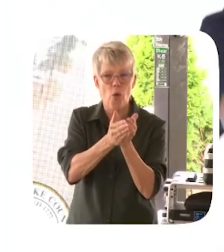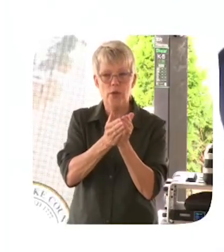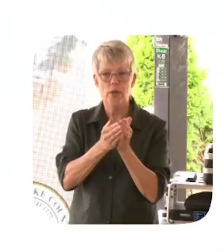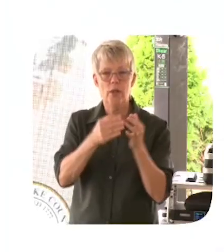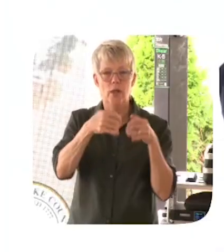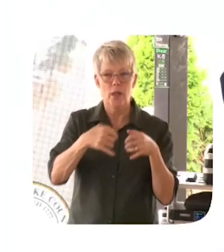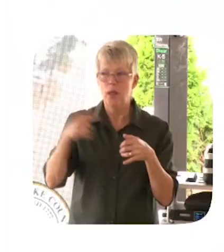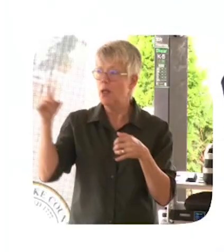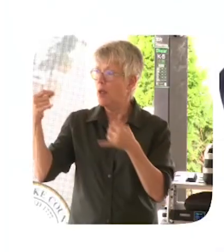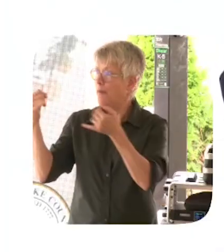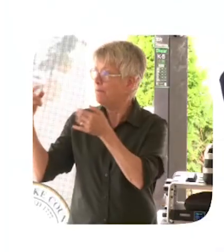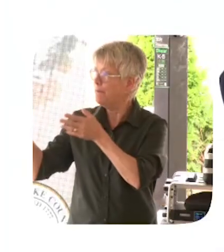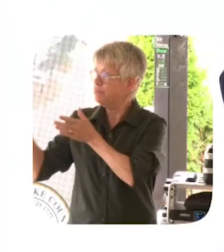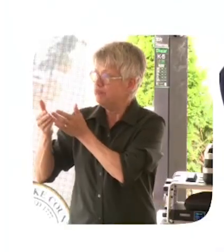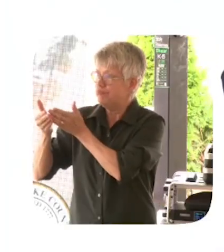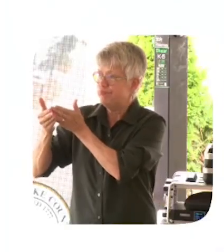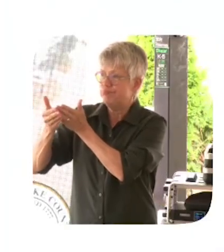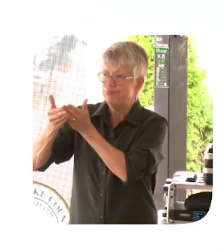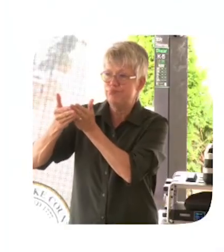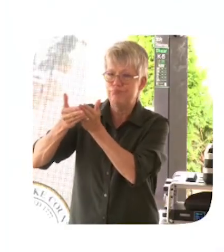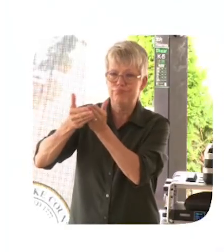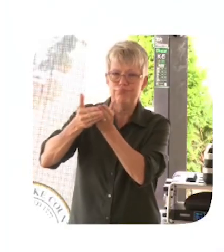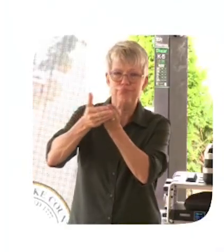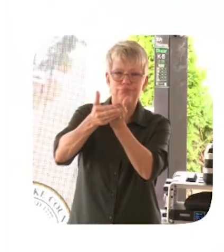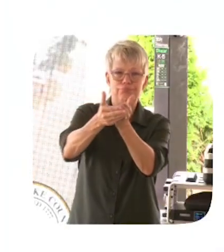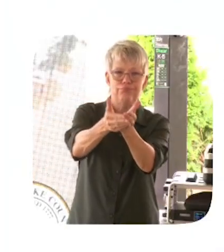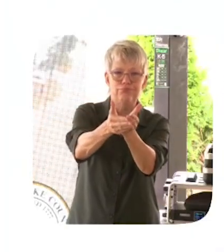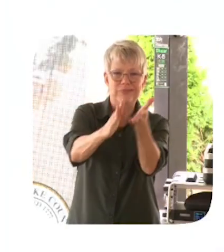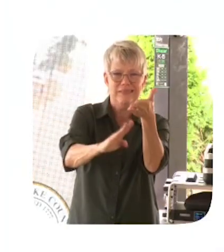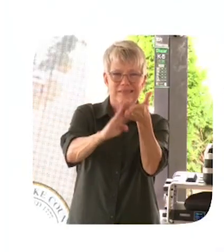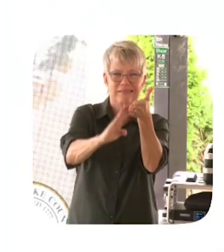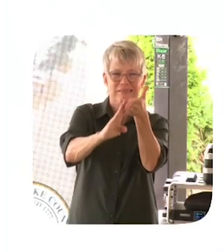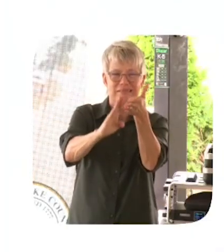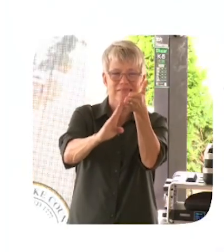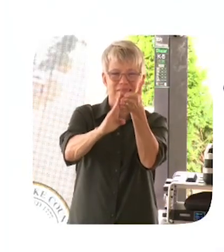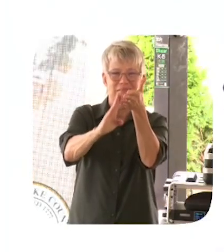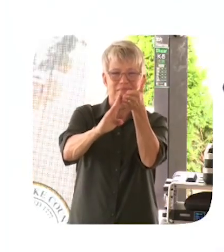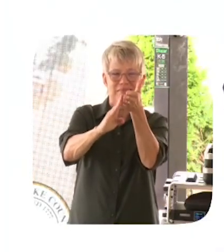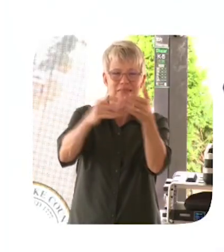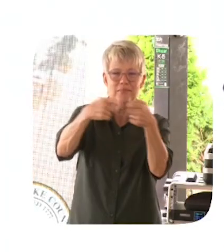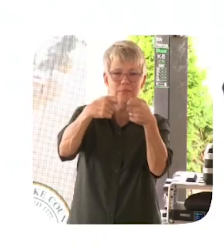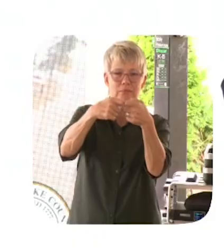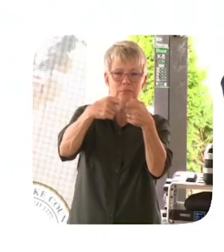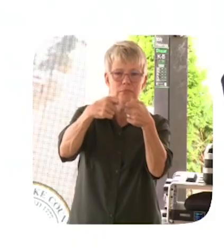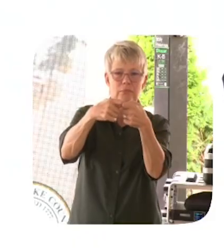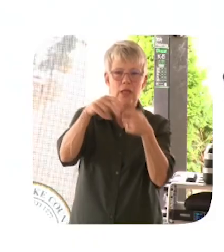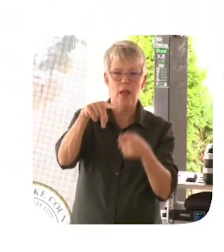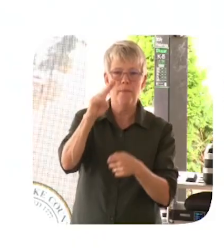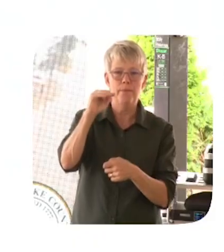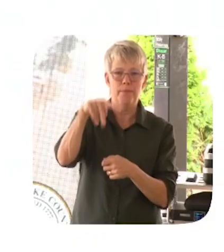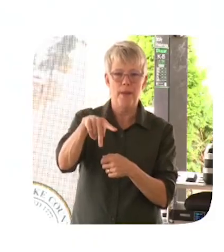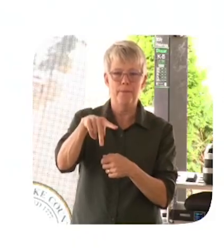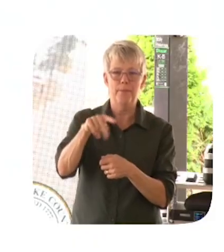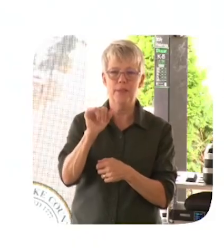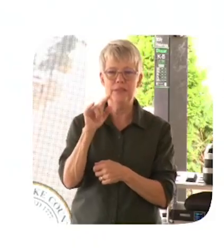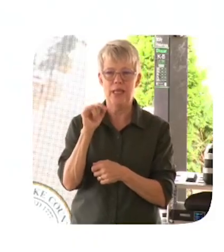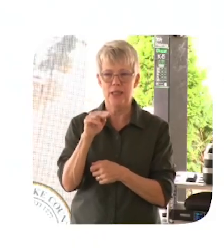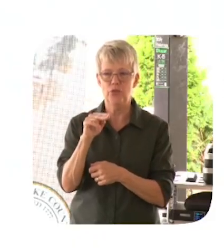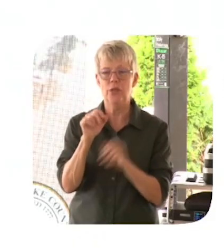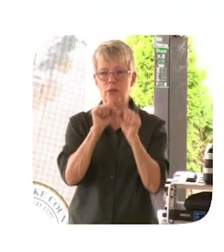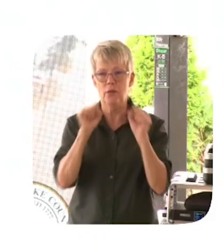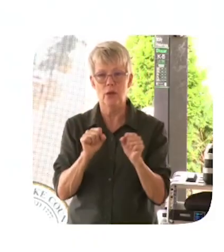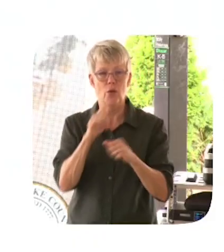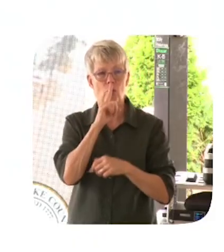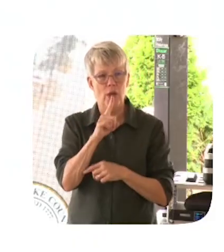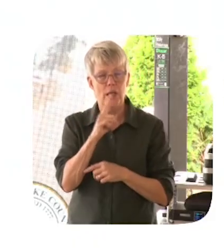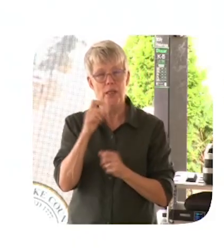crossed this parking lot to help get that power going back into that pumping station. So it's just amazing when you think